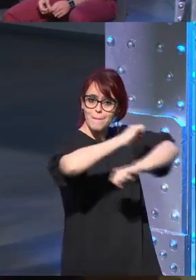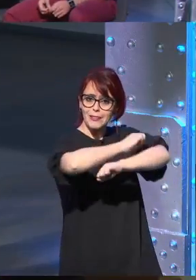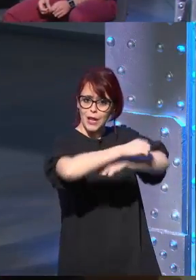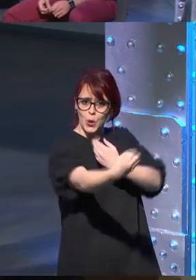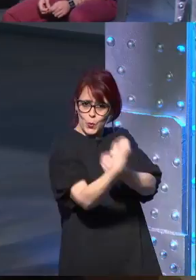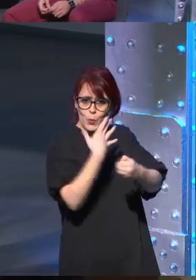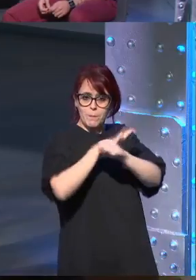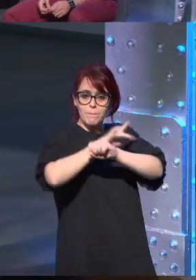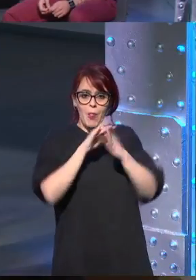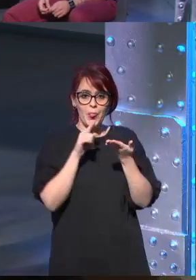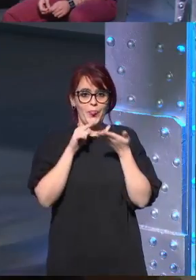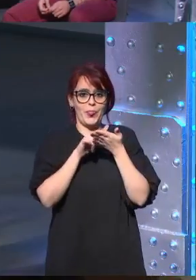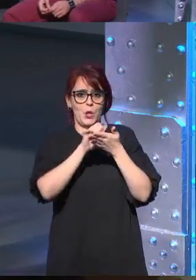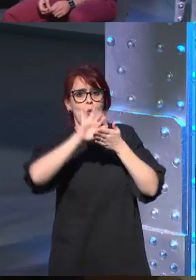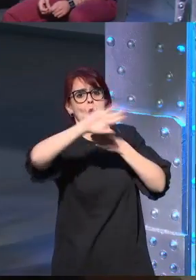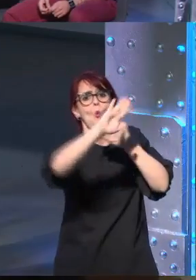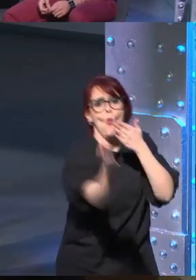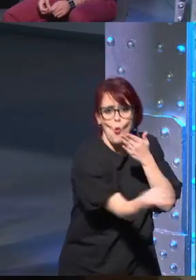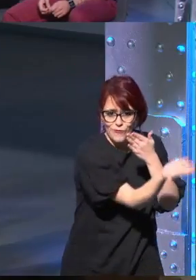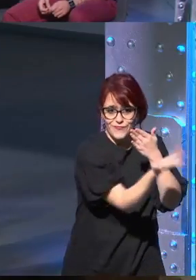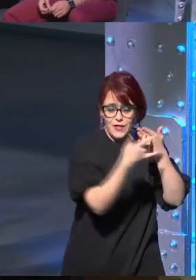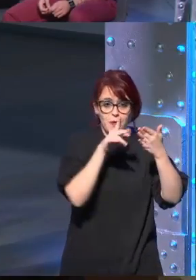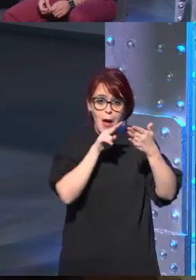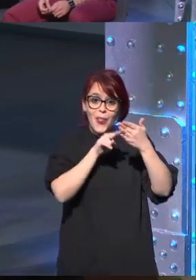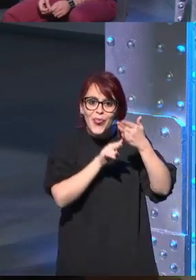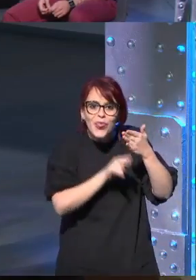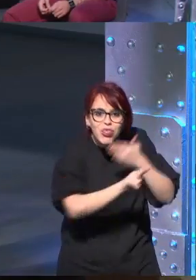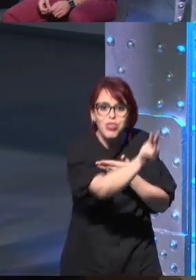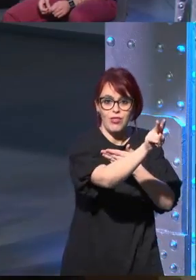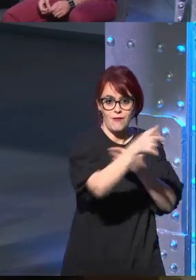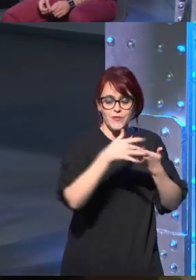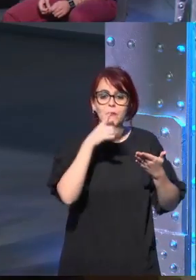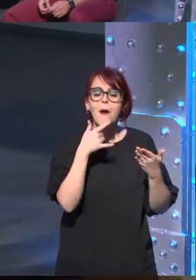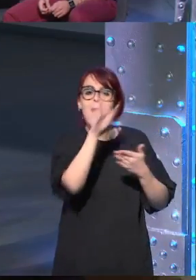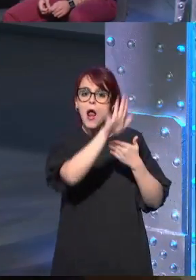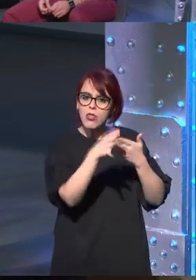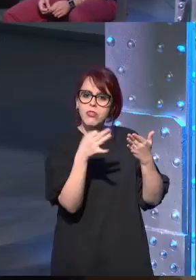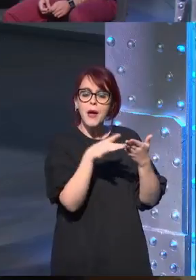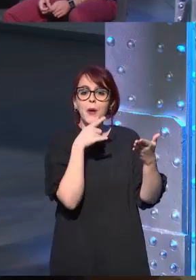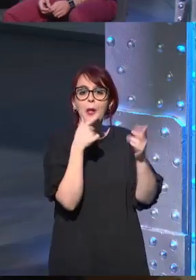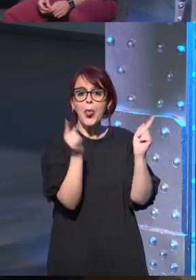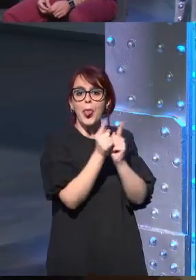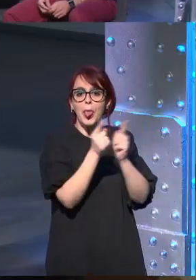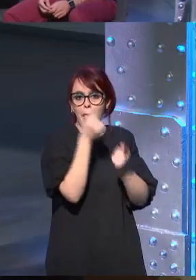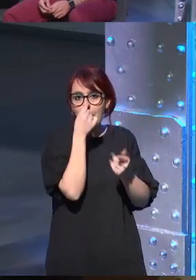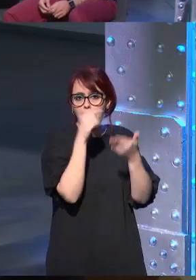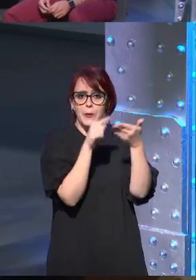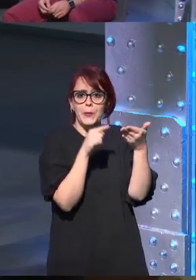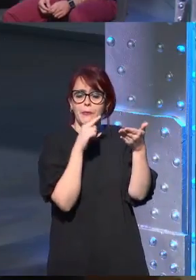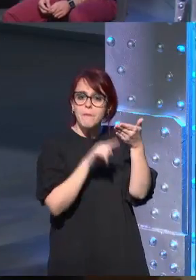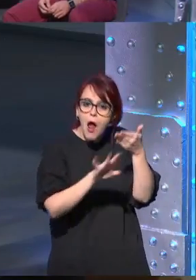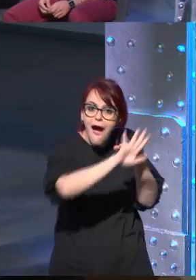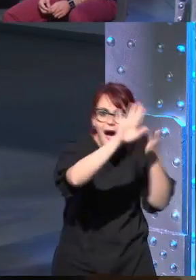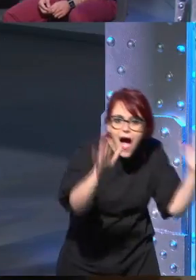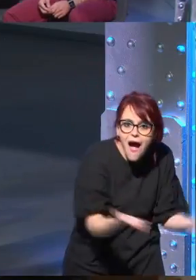somebody behind the screen, and there's not one single person, it's millions of people at the other side of the screen. So there need to be